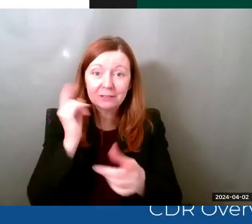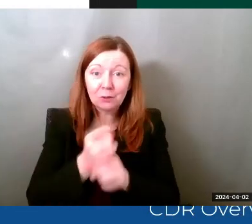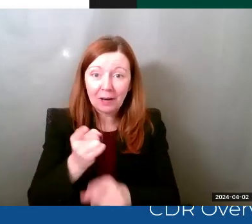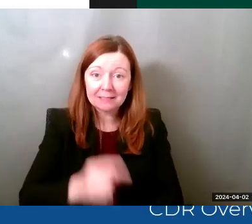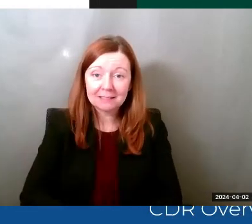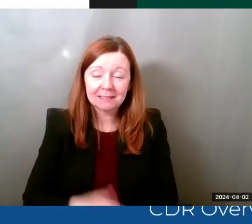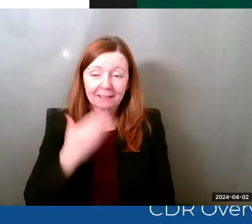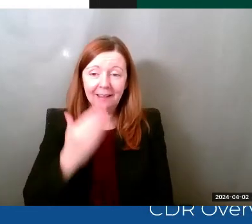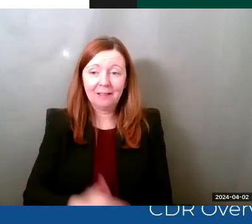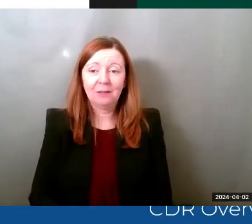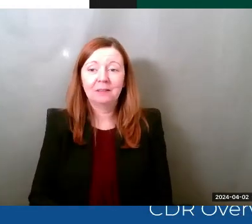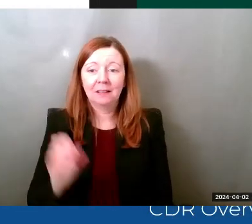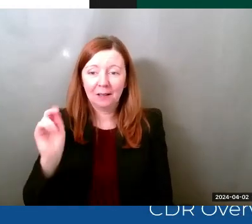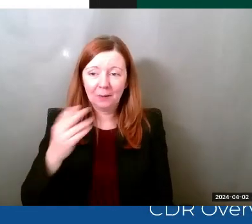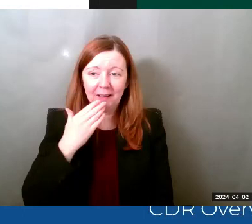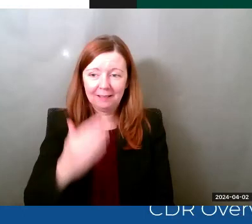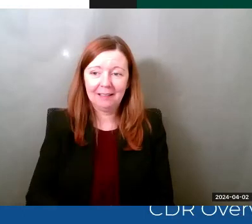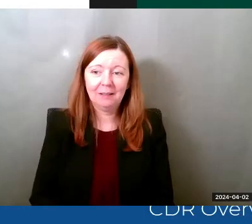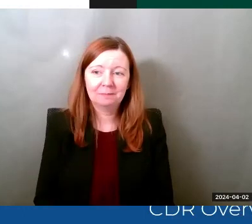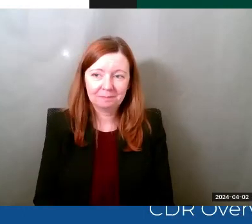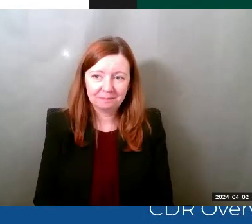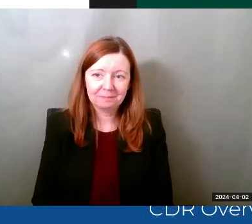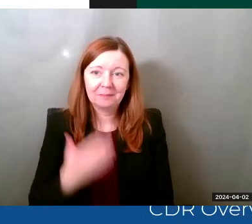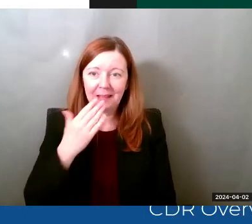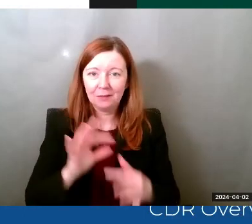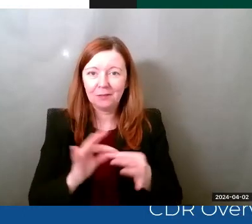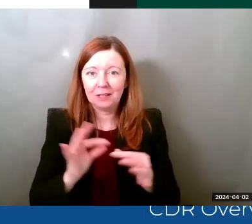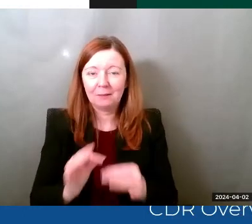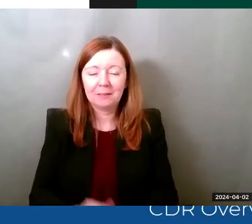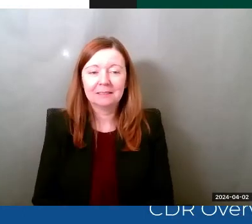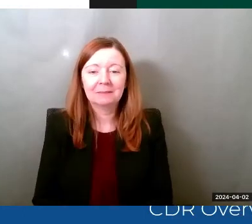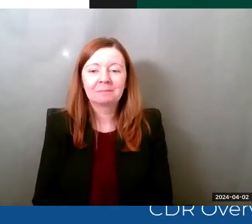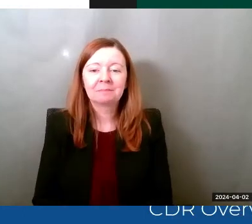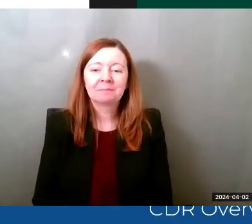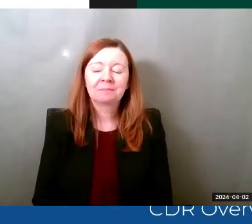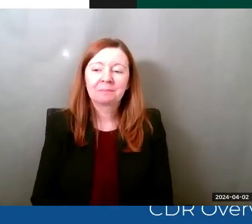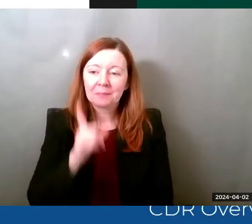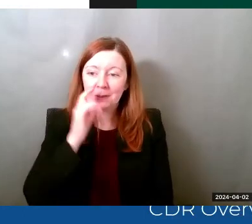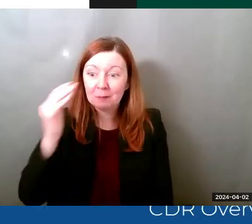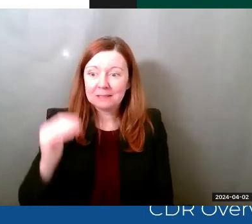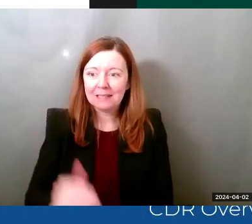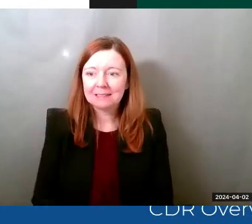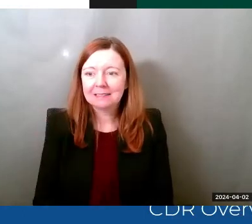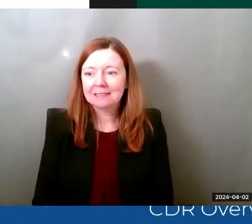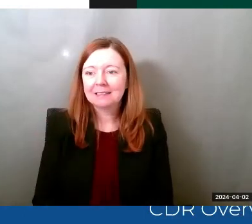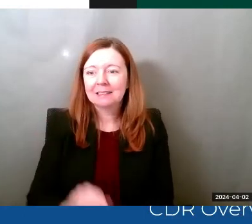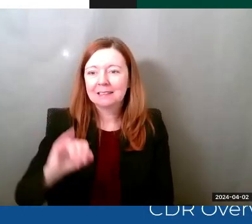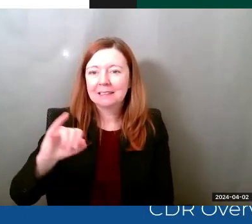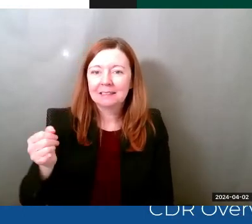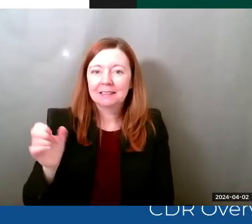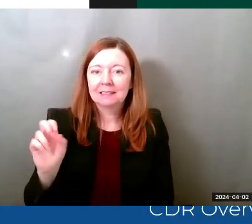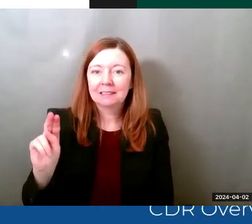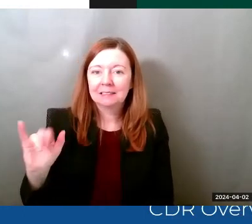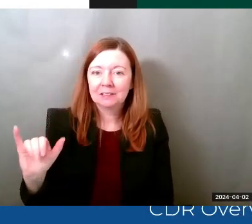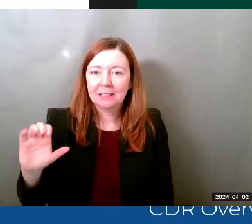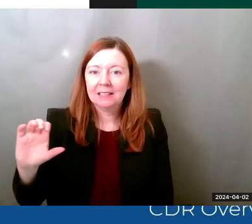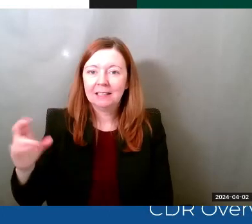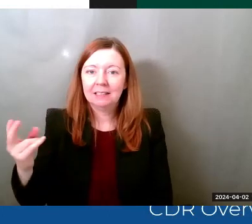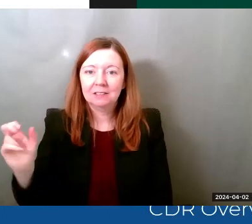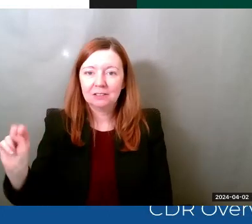correct. Thank you. All right. Thank you. Thank you for your comment. Who do we have next? Jenny Chen.